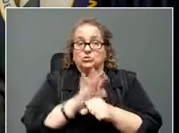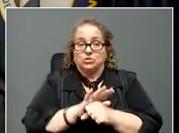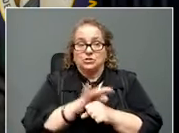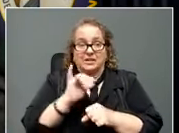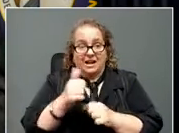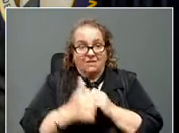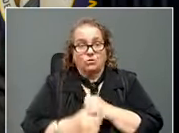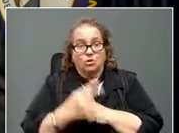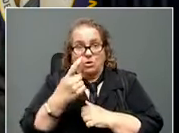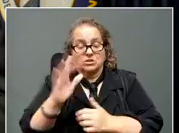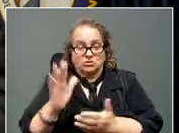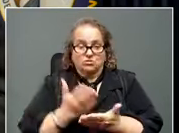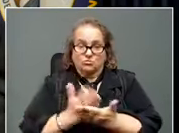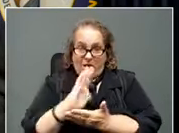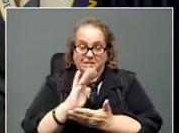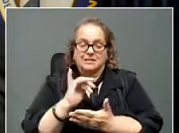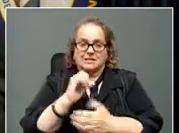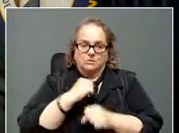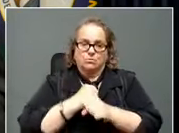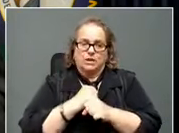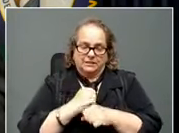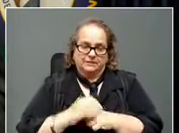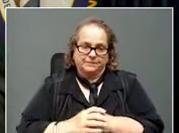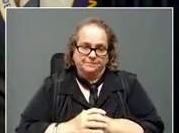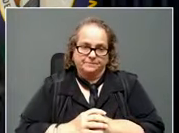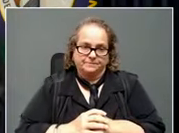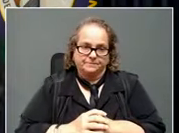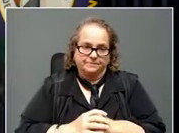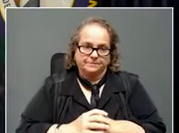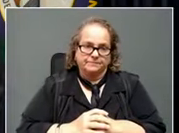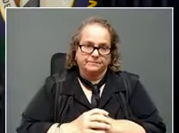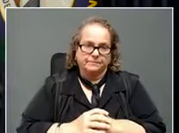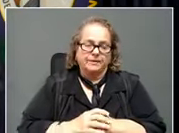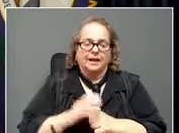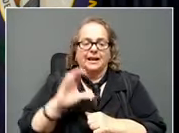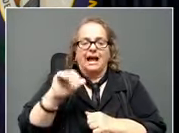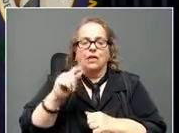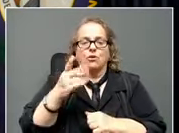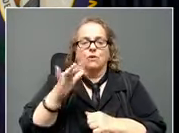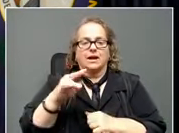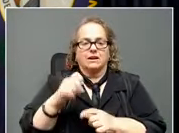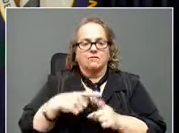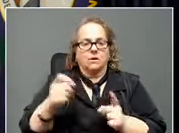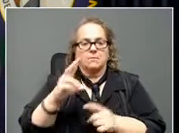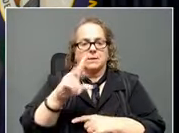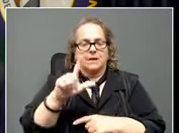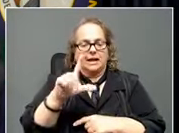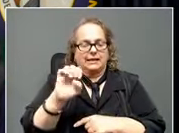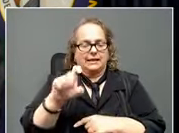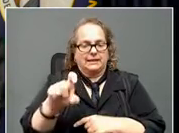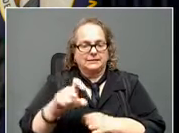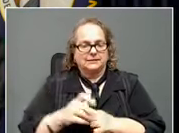rights are ultimately protected. Catherine Collins from WLEX.